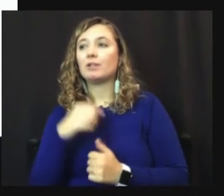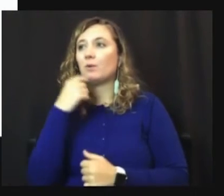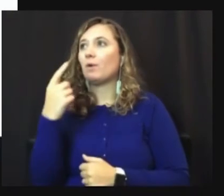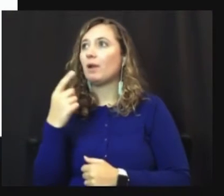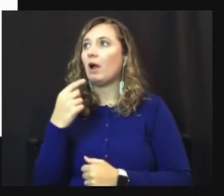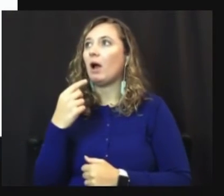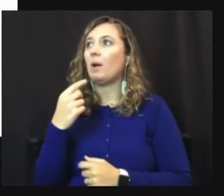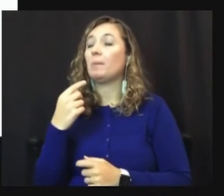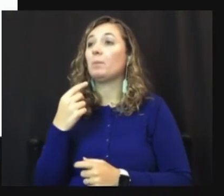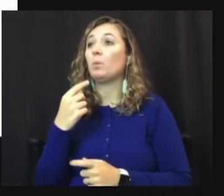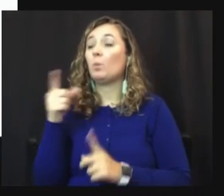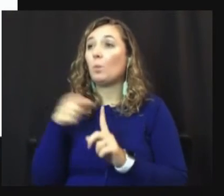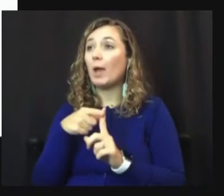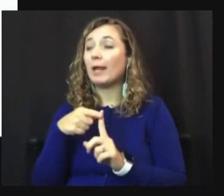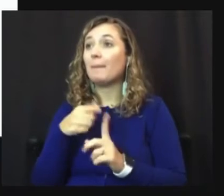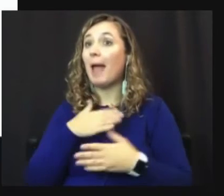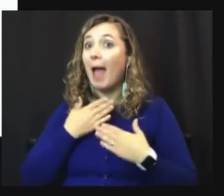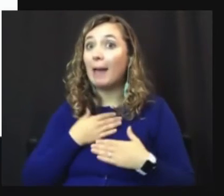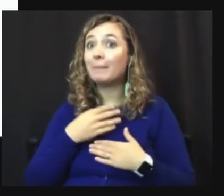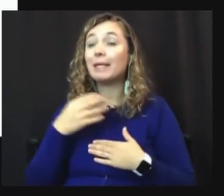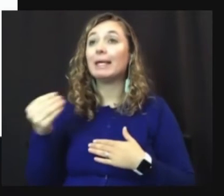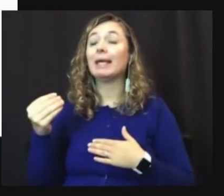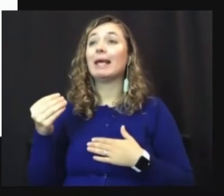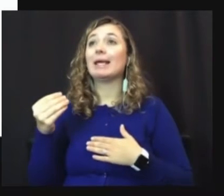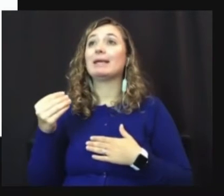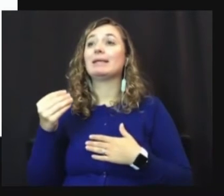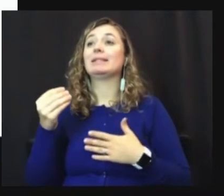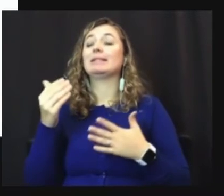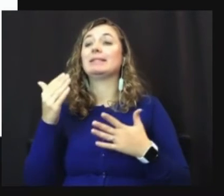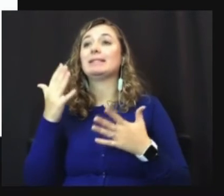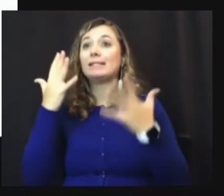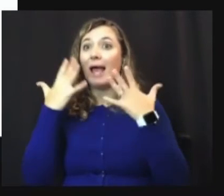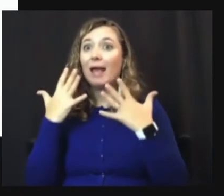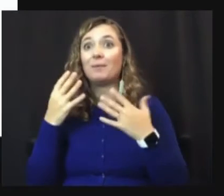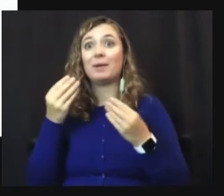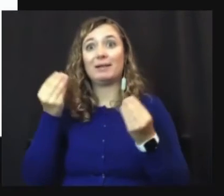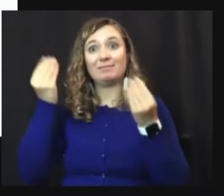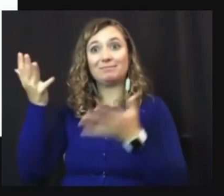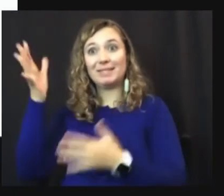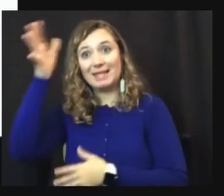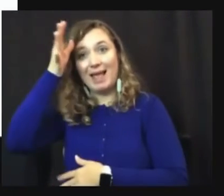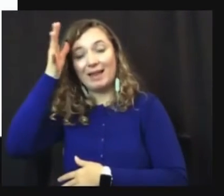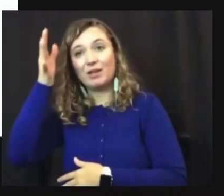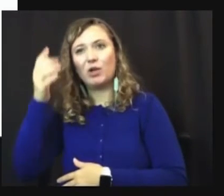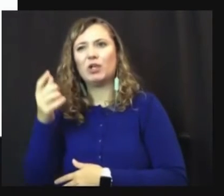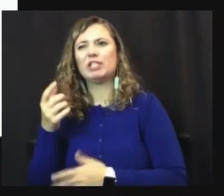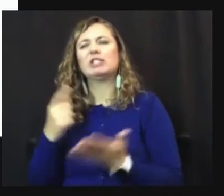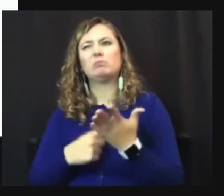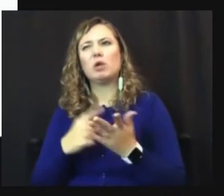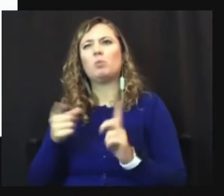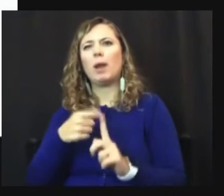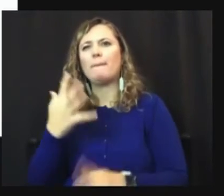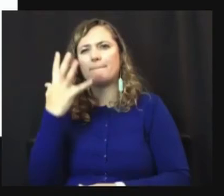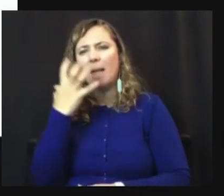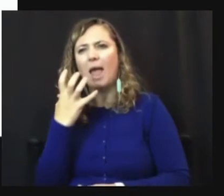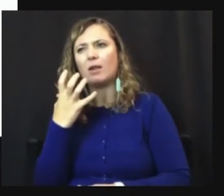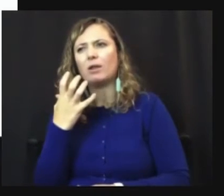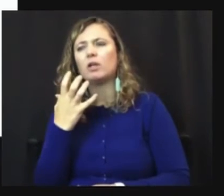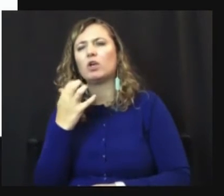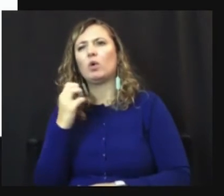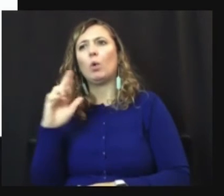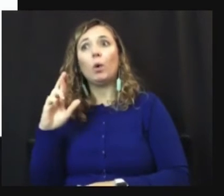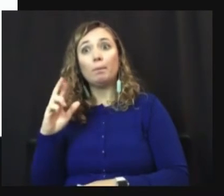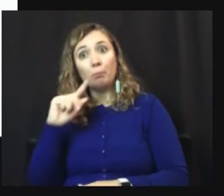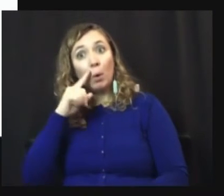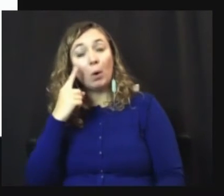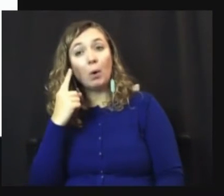and I do it when I'm sad, and I do it when I'm nervous, and sometimes I do it when I'm mad, and sometimes I do it when I'm bored too. And